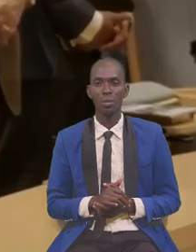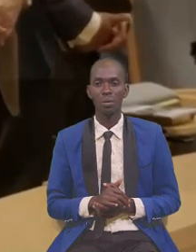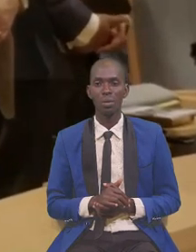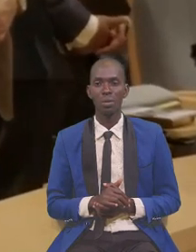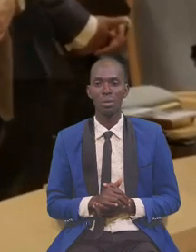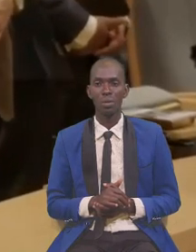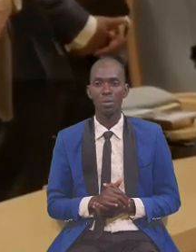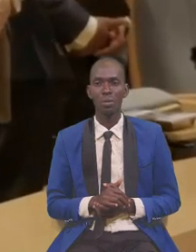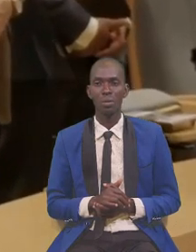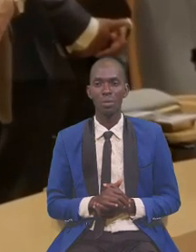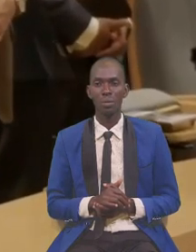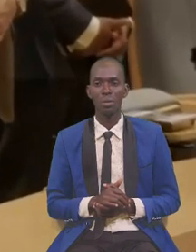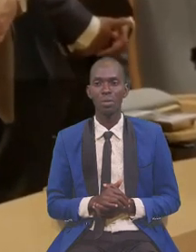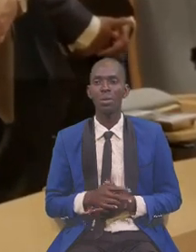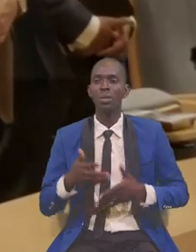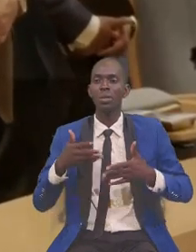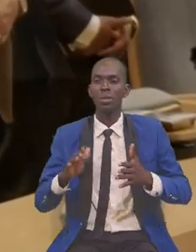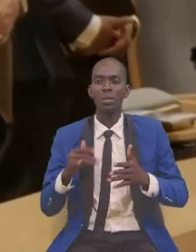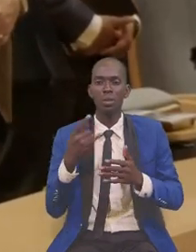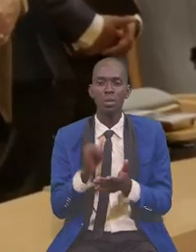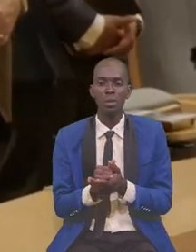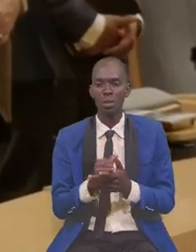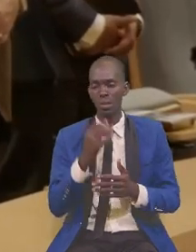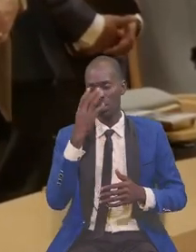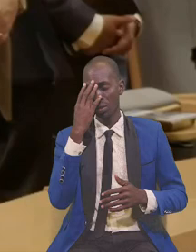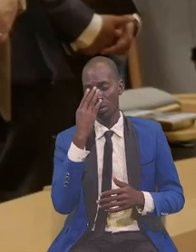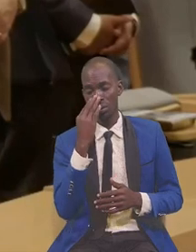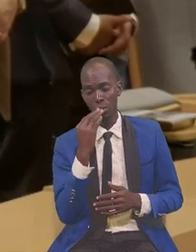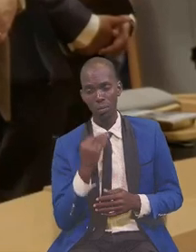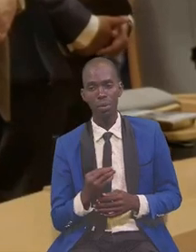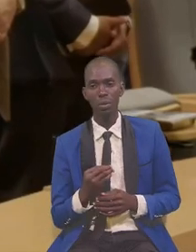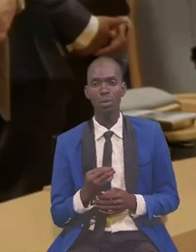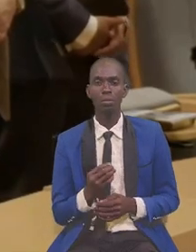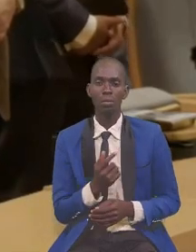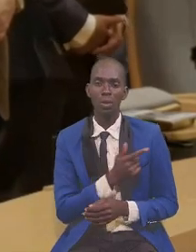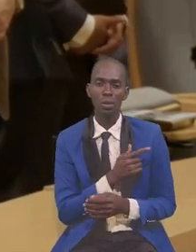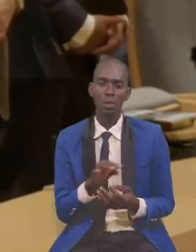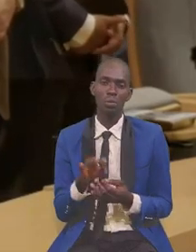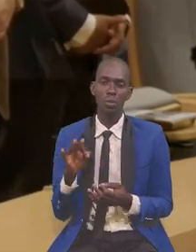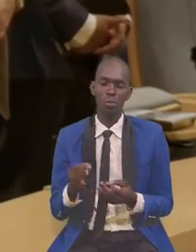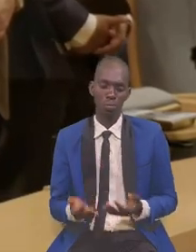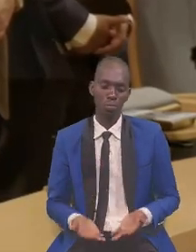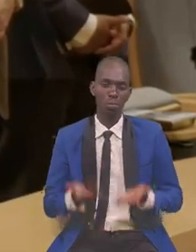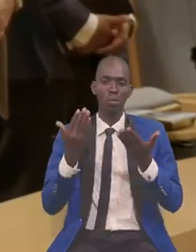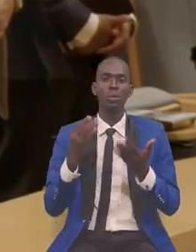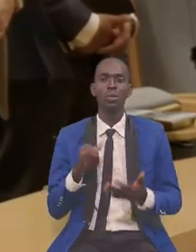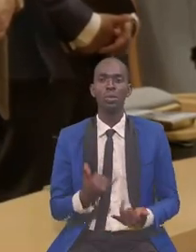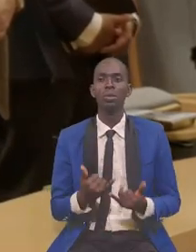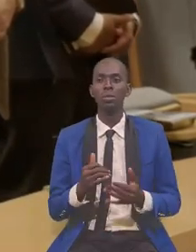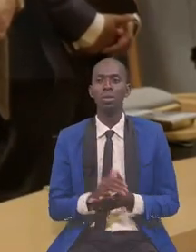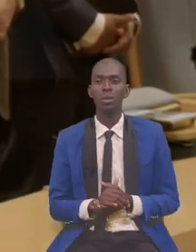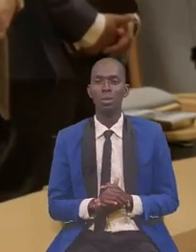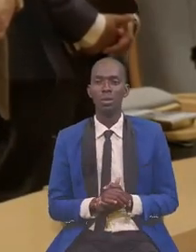Well, let a dozing, sleeping, slumbering spirit wake up.